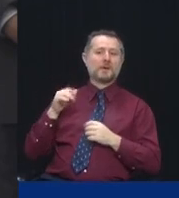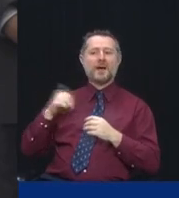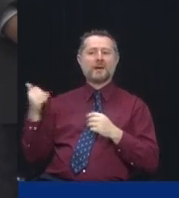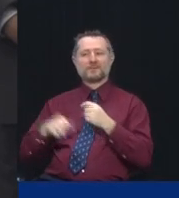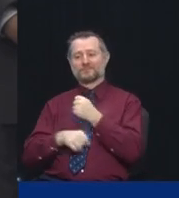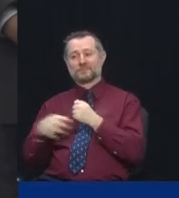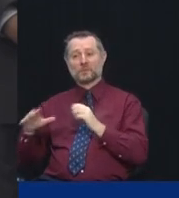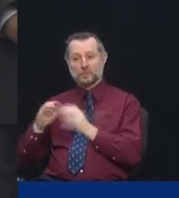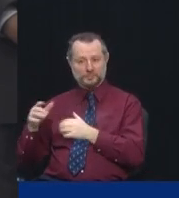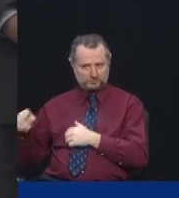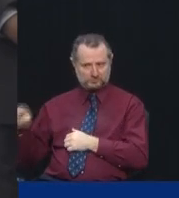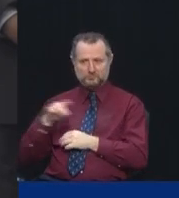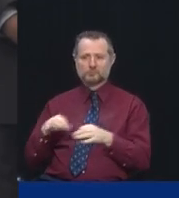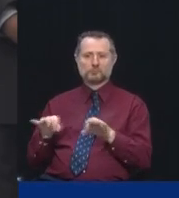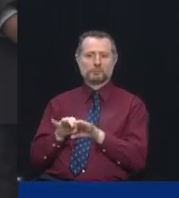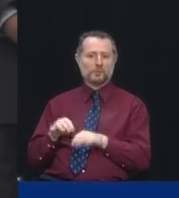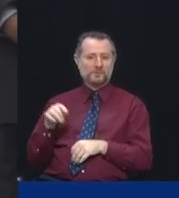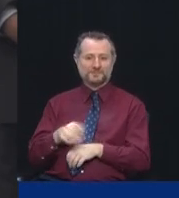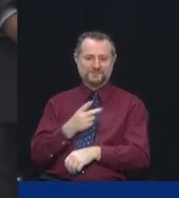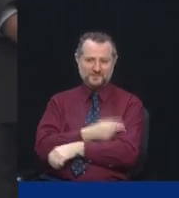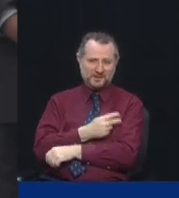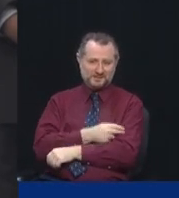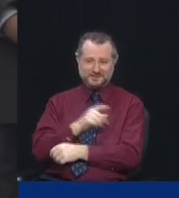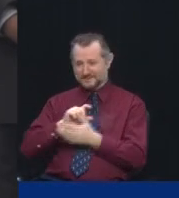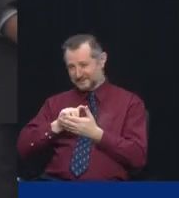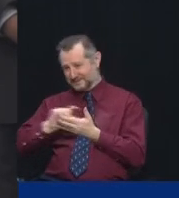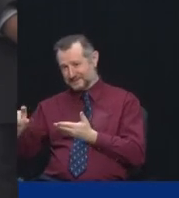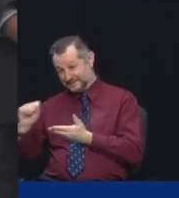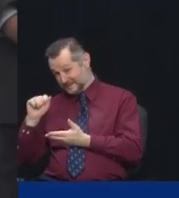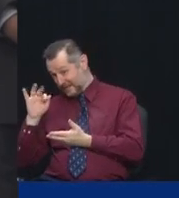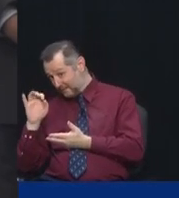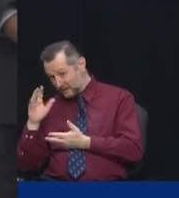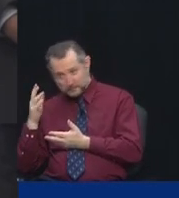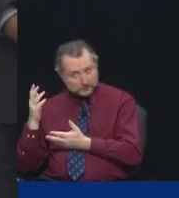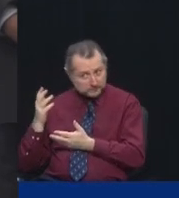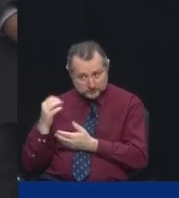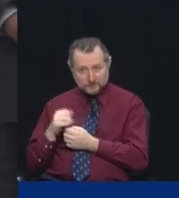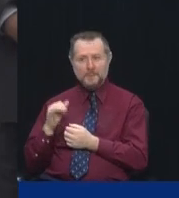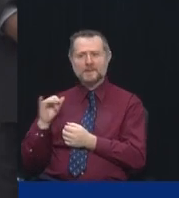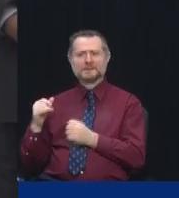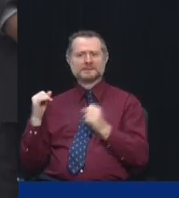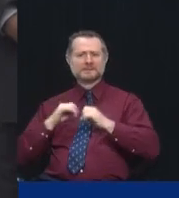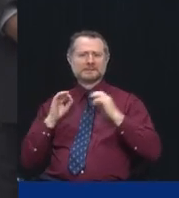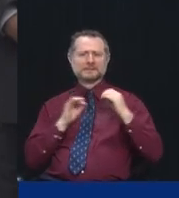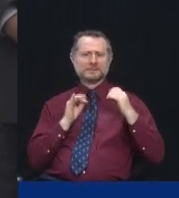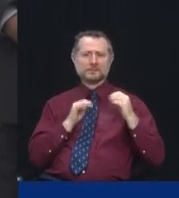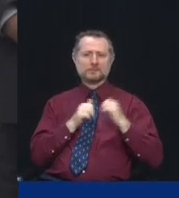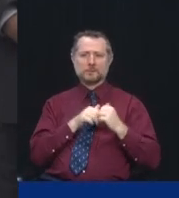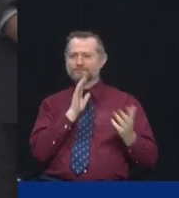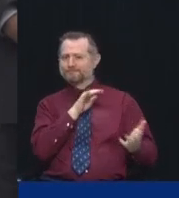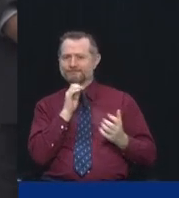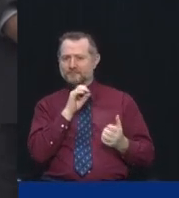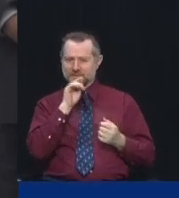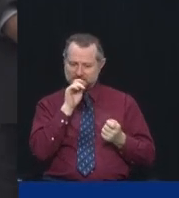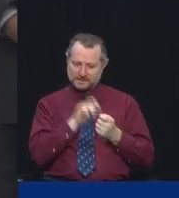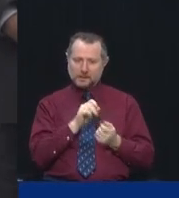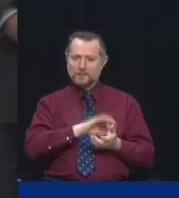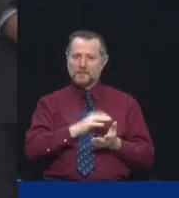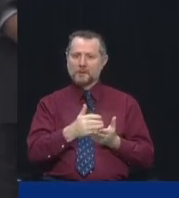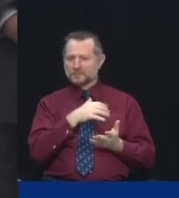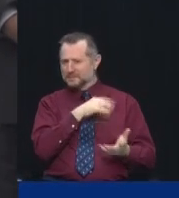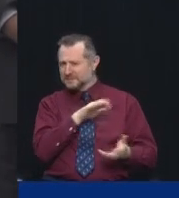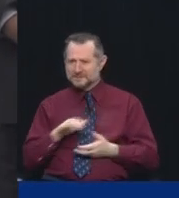are safe and have fought to get New York State the vaccine it needs.